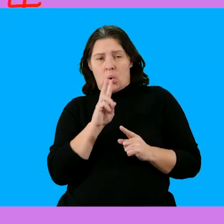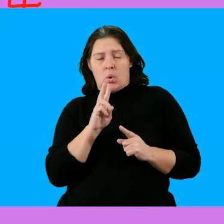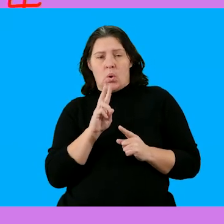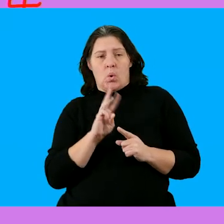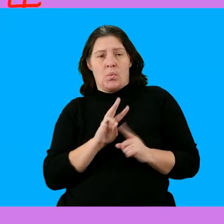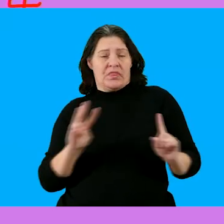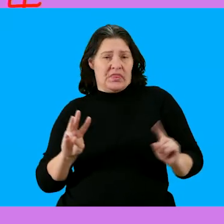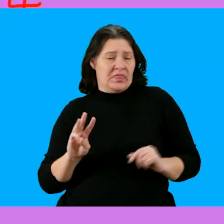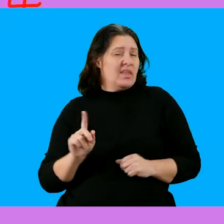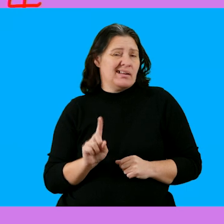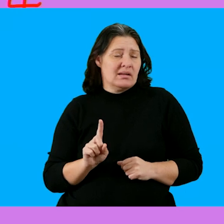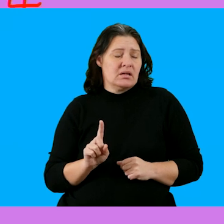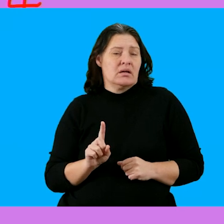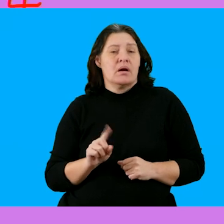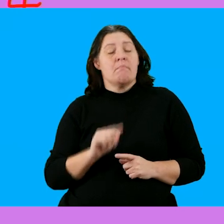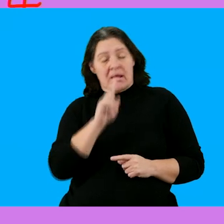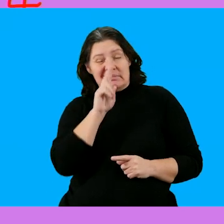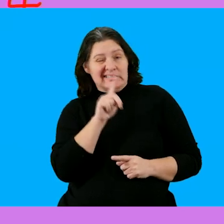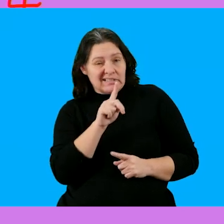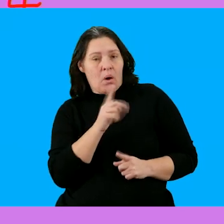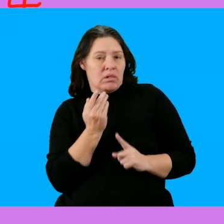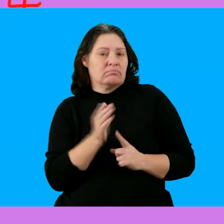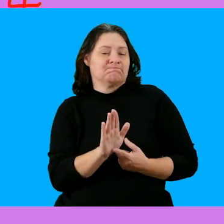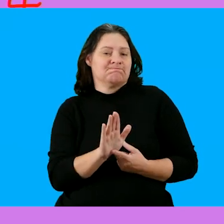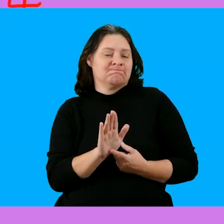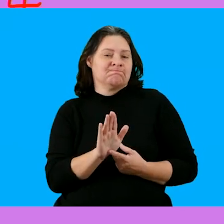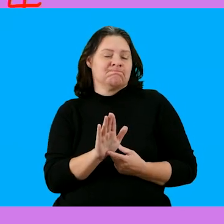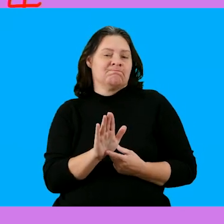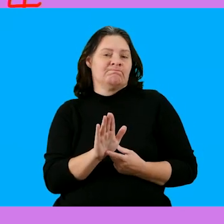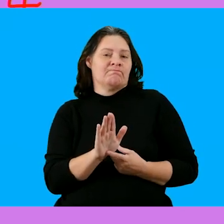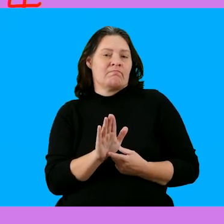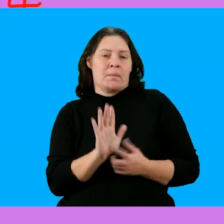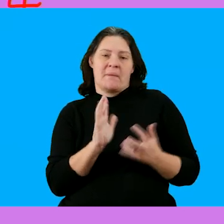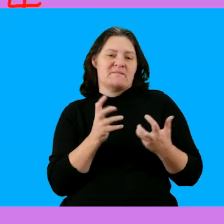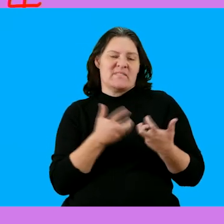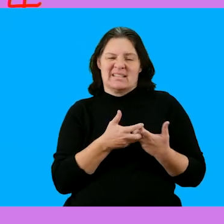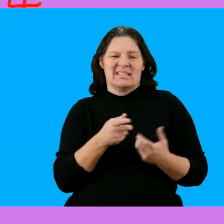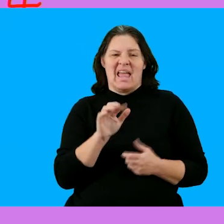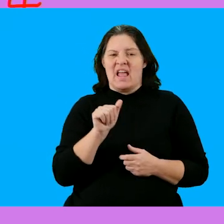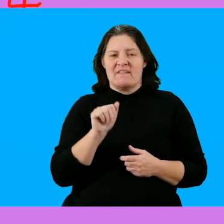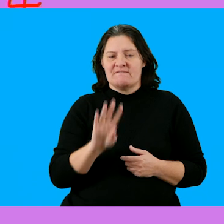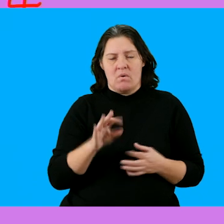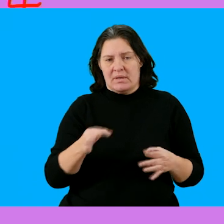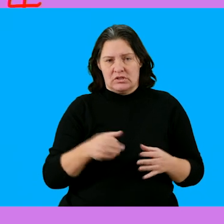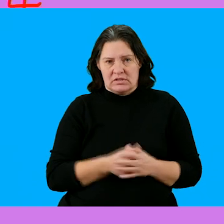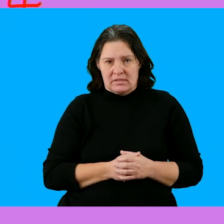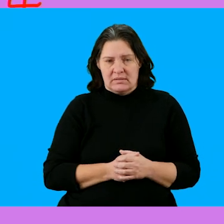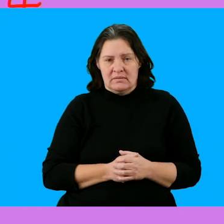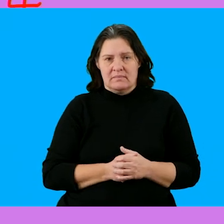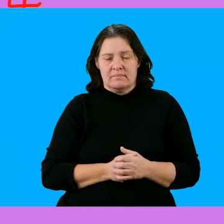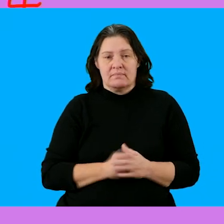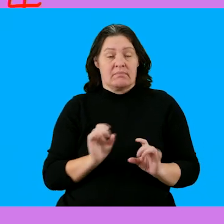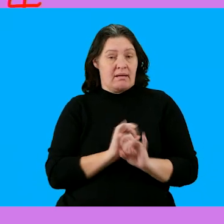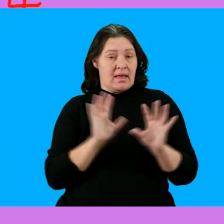the width, that will work, right? But this already will indicate to me that it won't fit on that A4